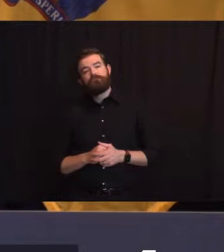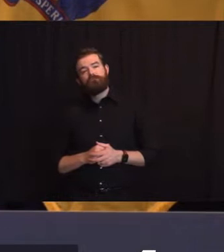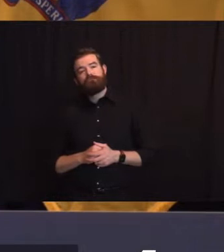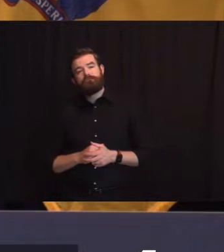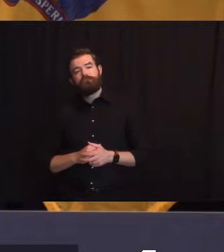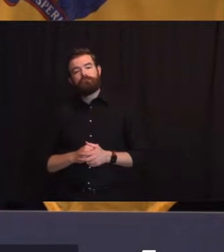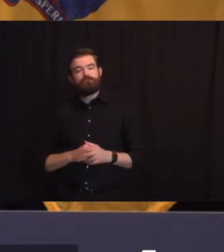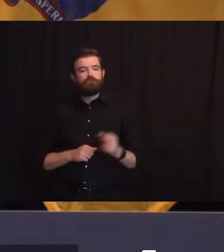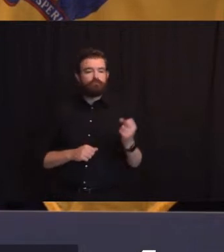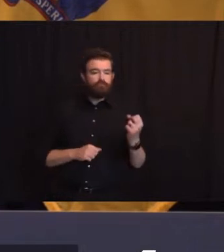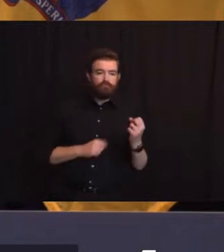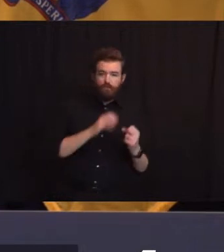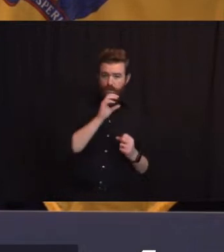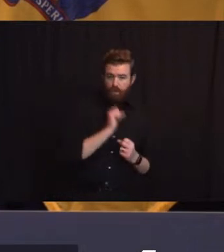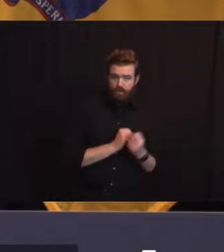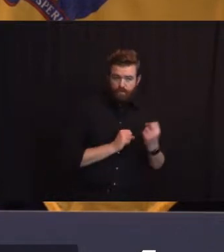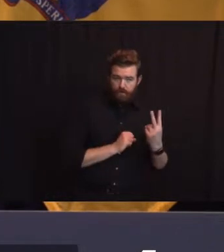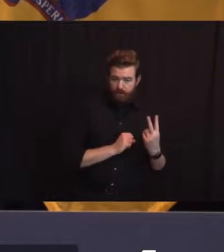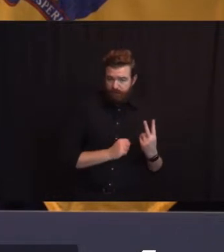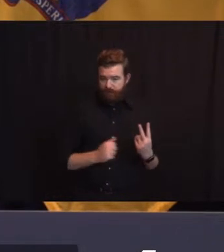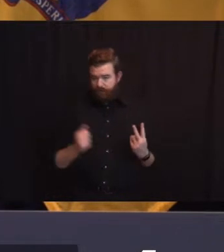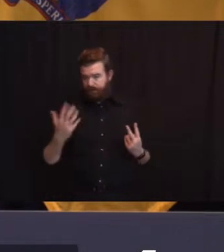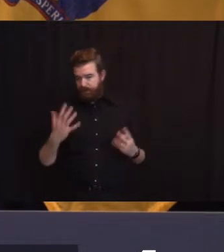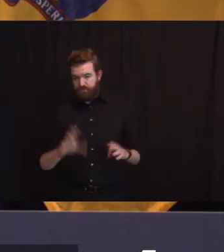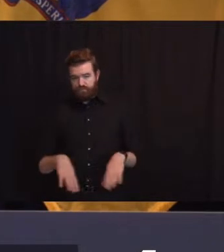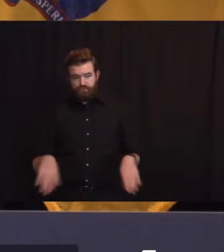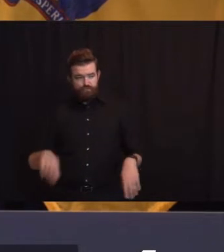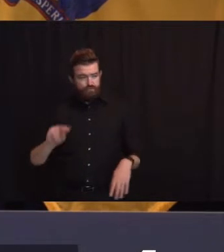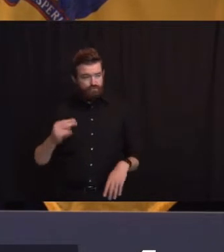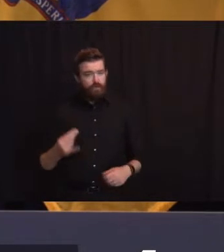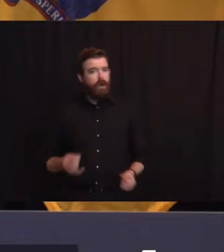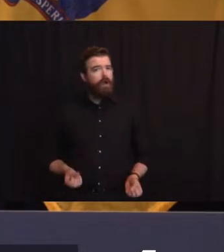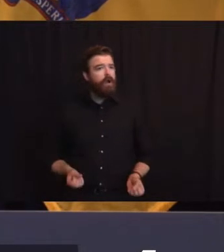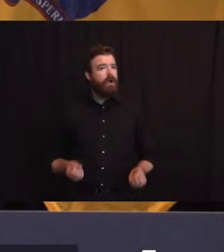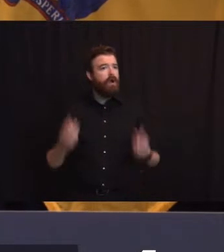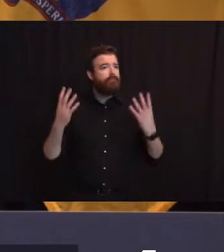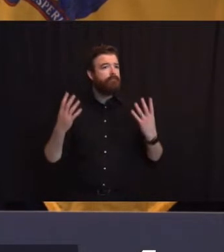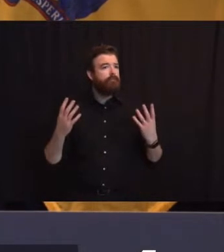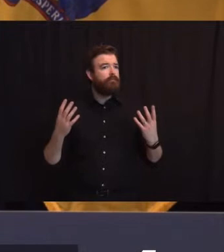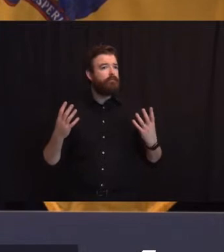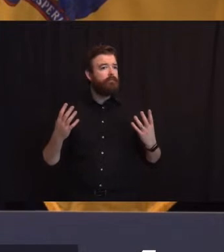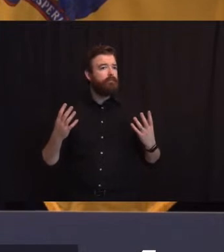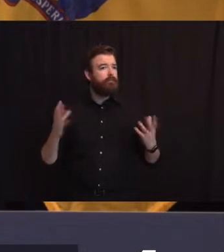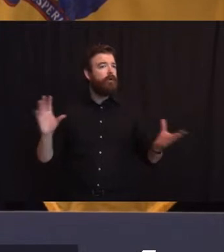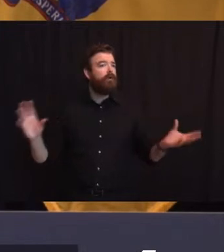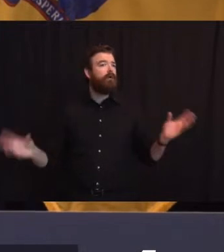sound right? Do you want to, yeah. 12 to 15 is